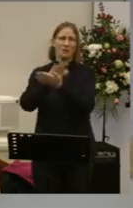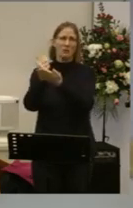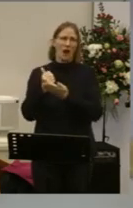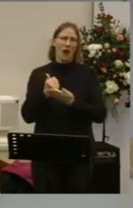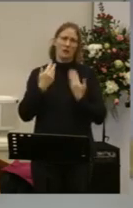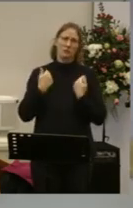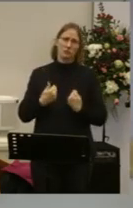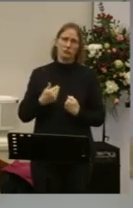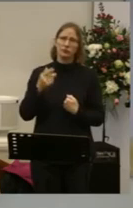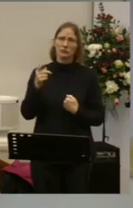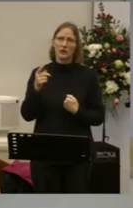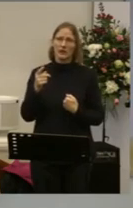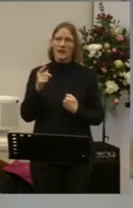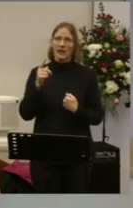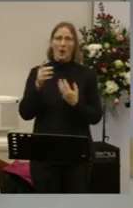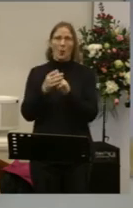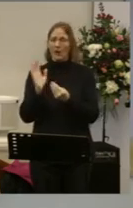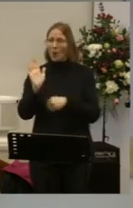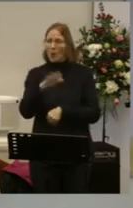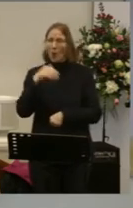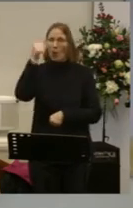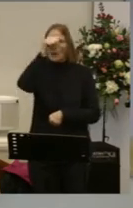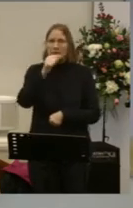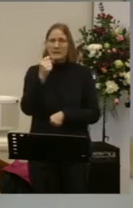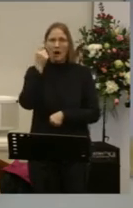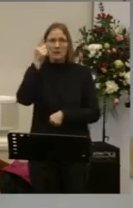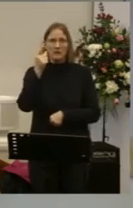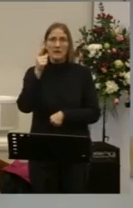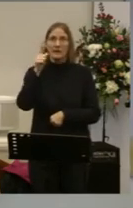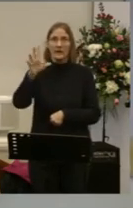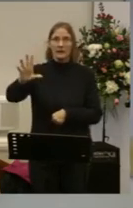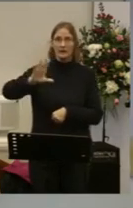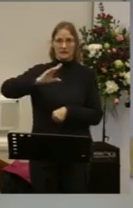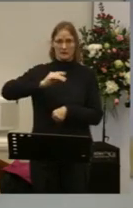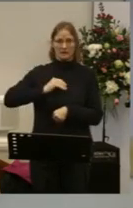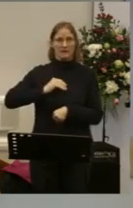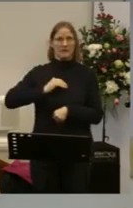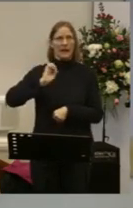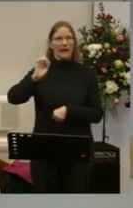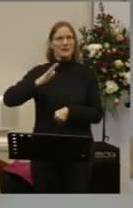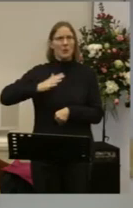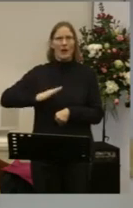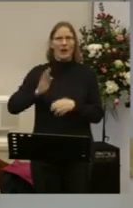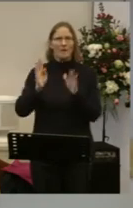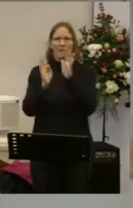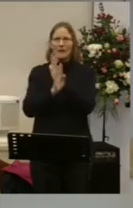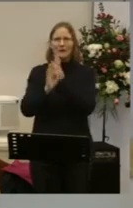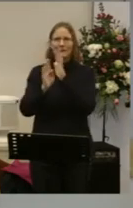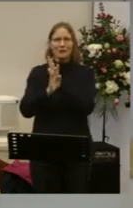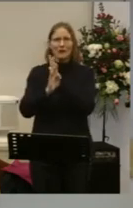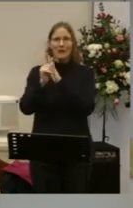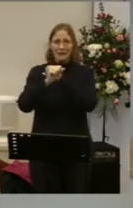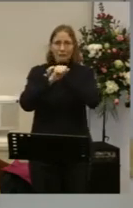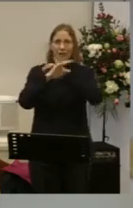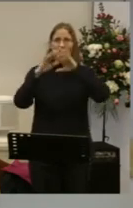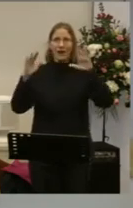us With all wisdom and understanding He made known to us the mystery of his will According to his good pleasure